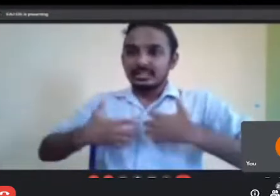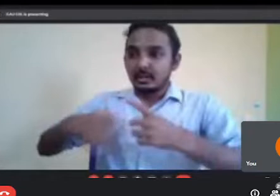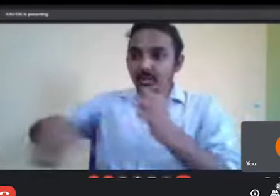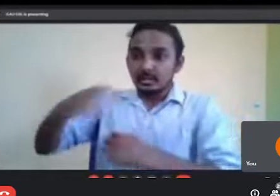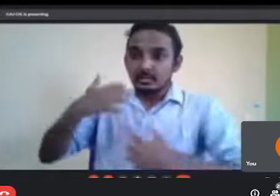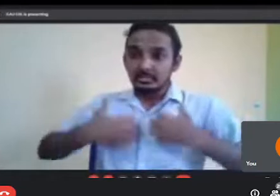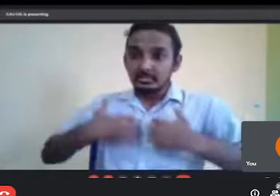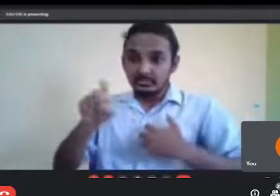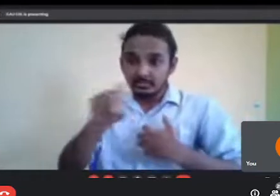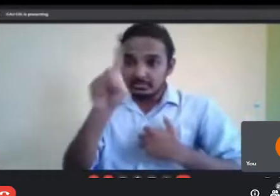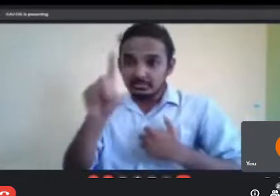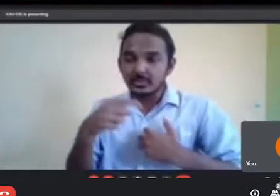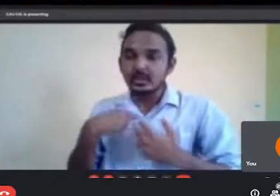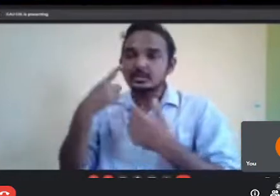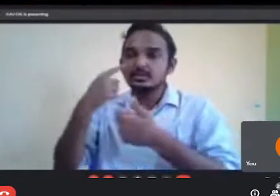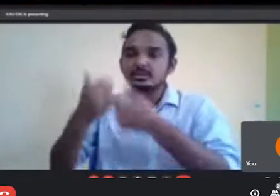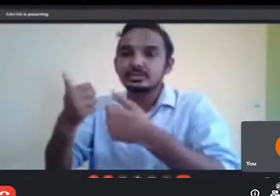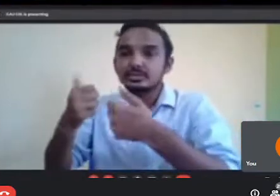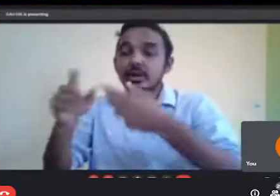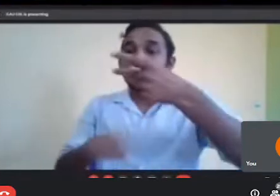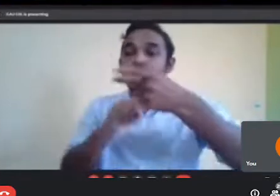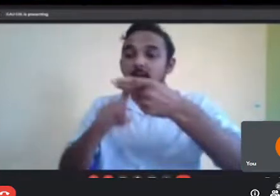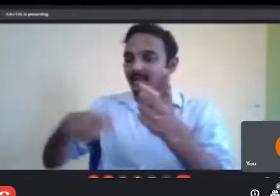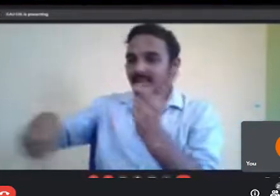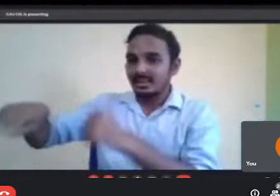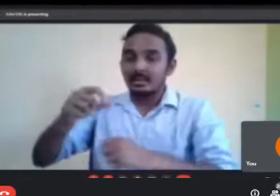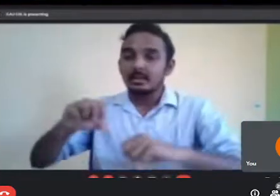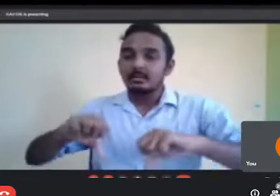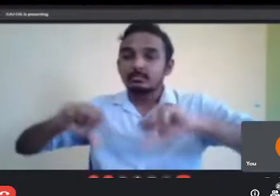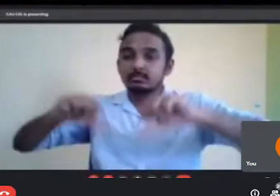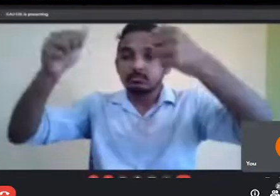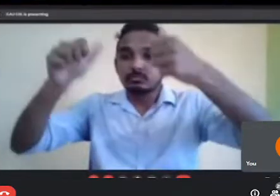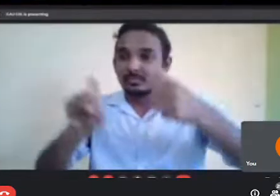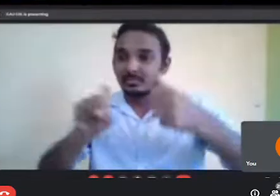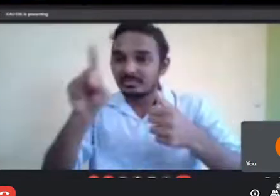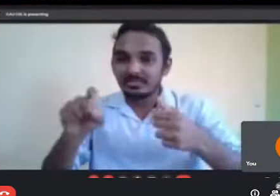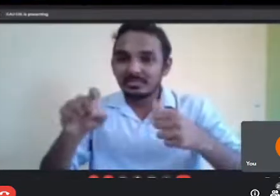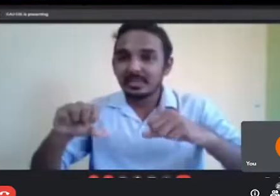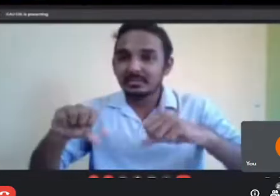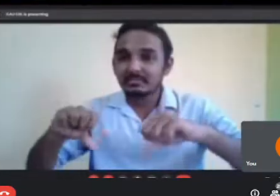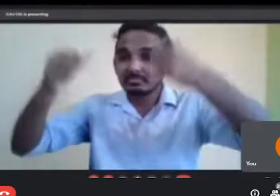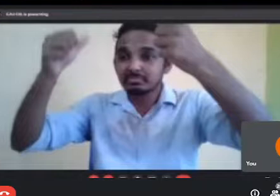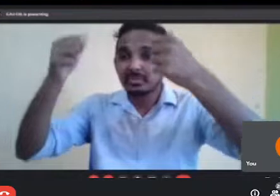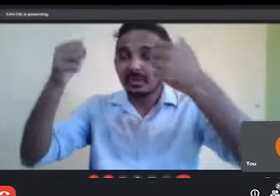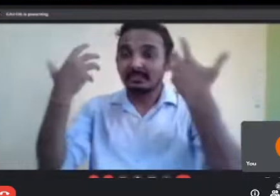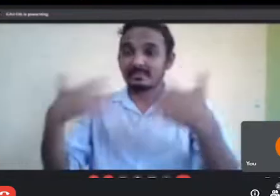First was involvement, and second was the achievement.